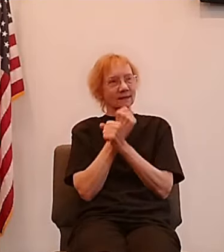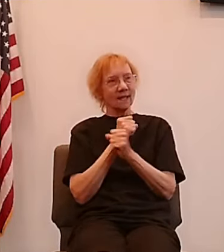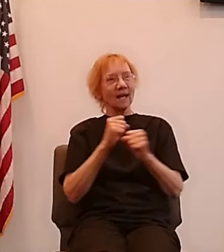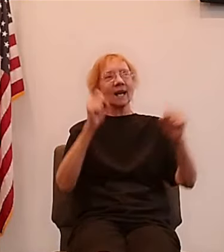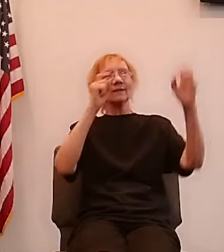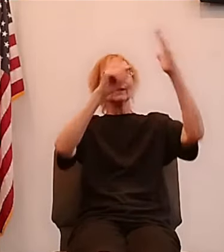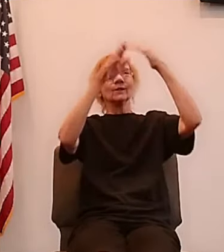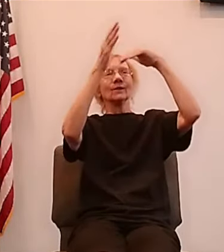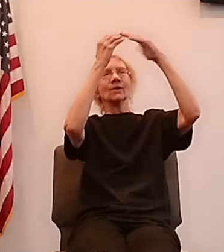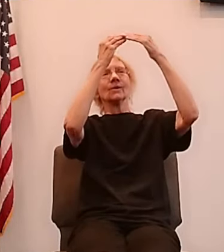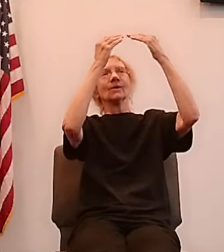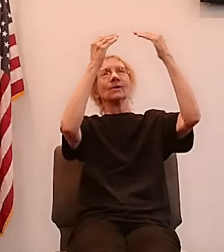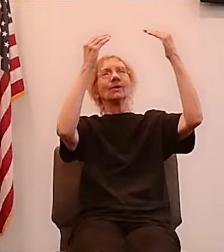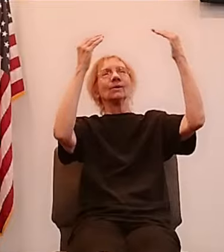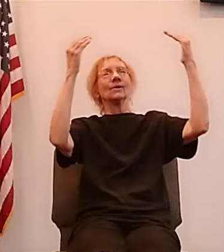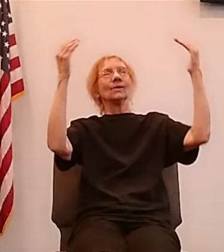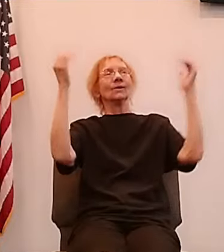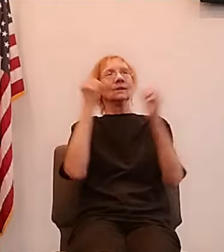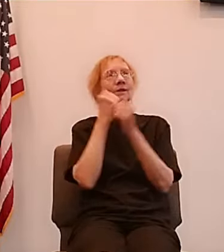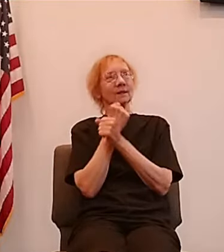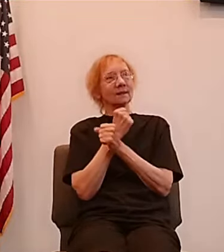safe to shore,